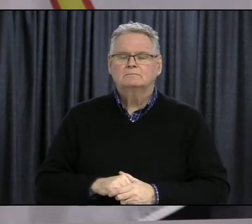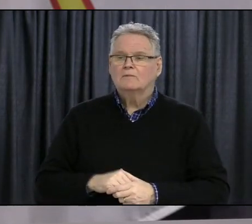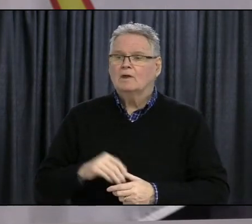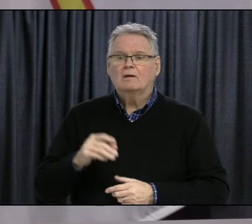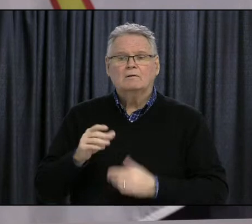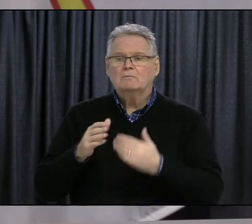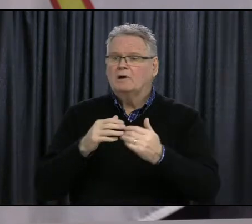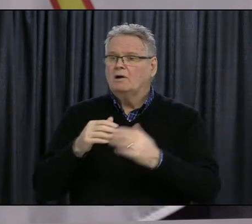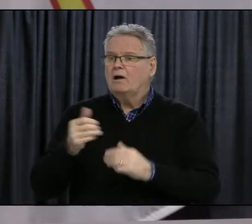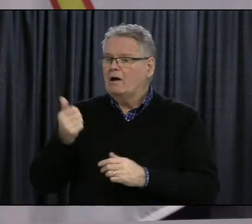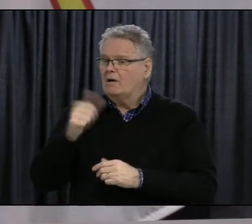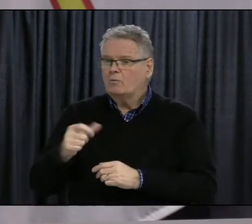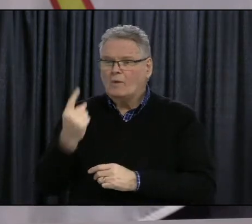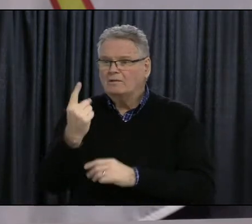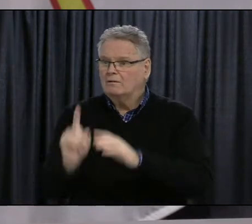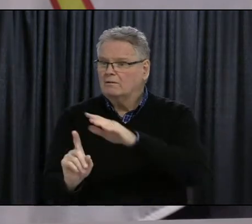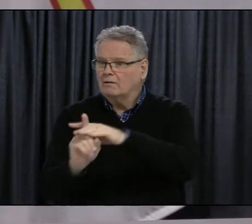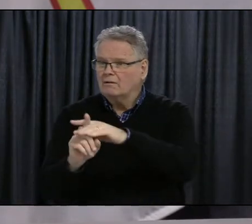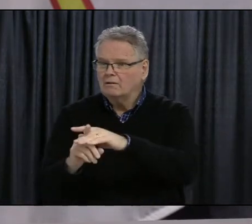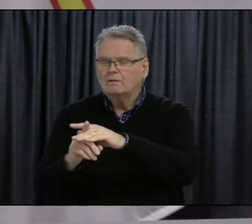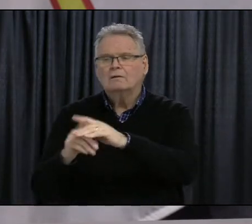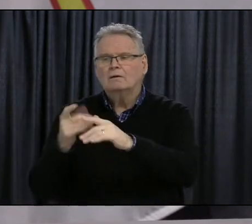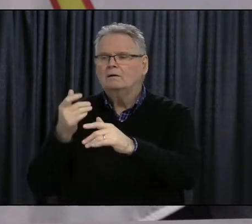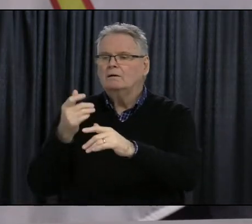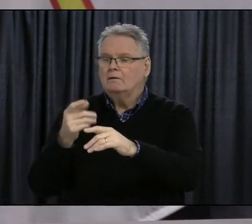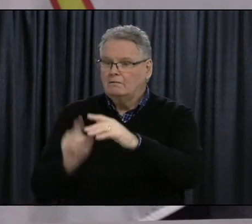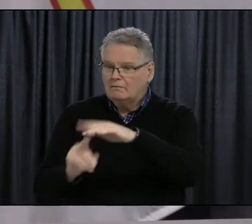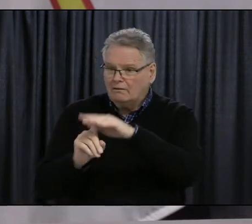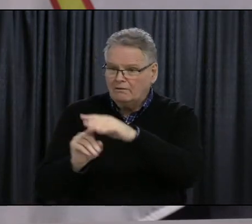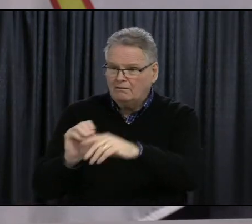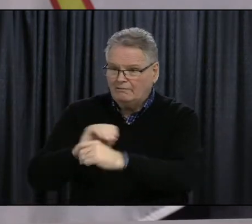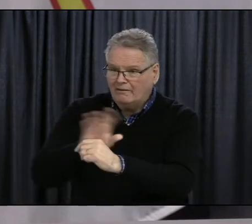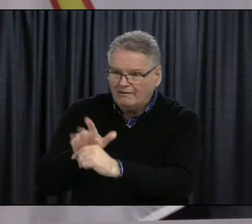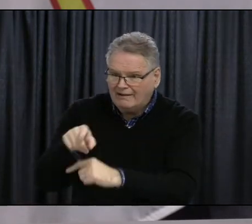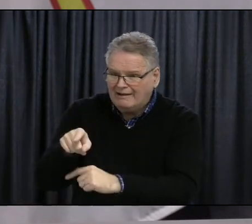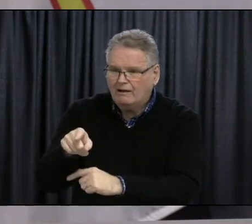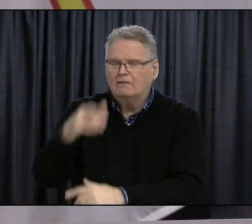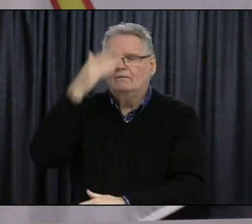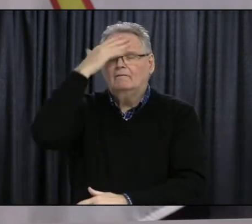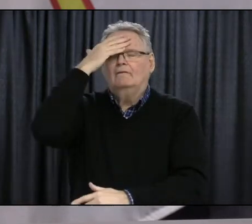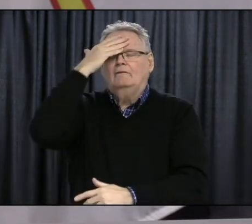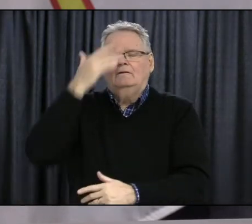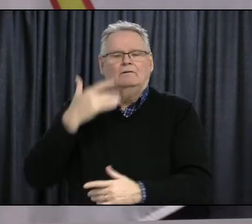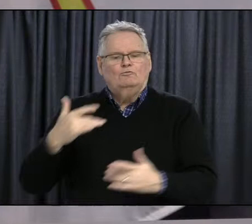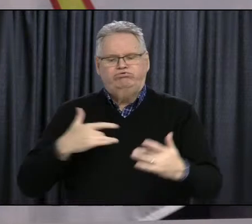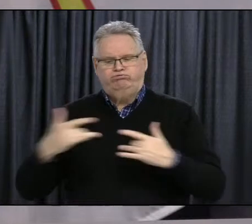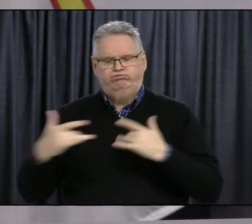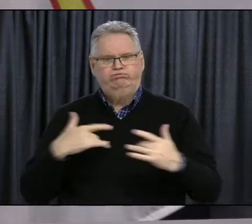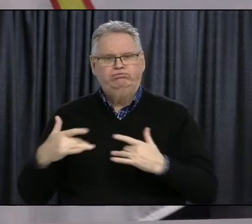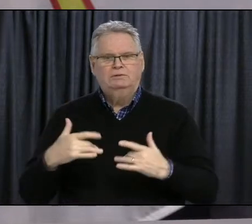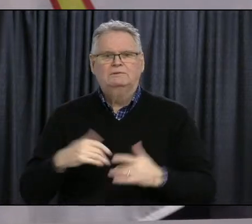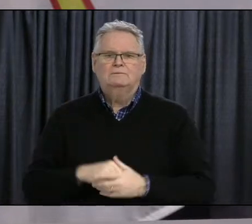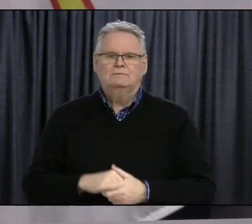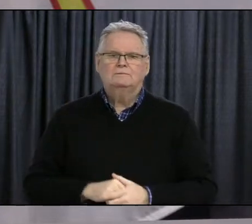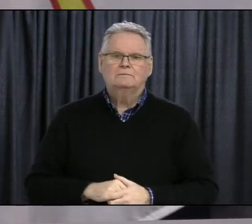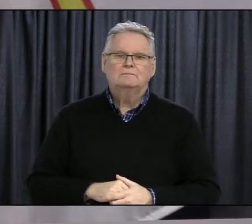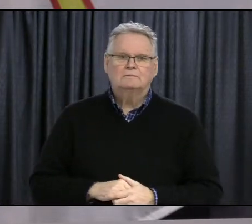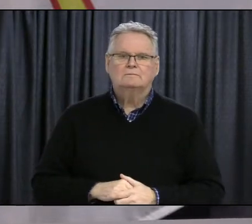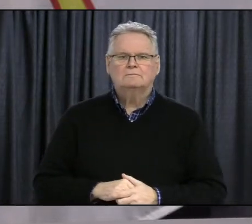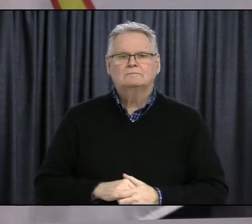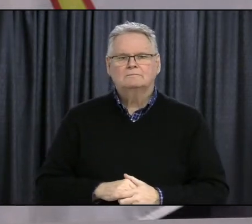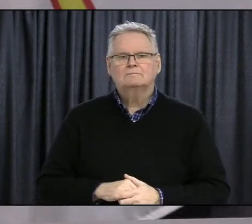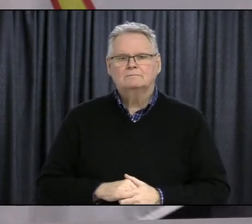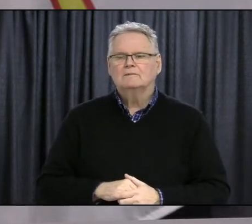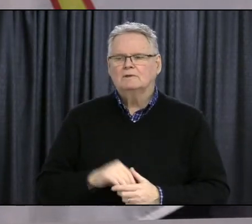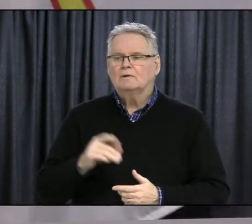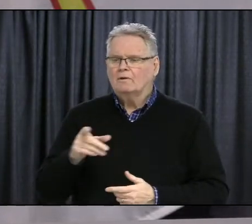canary in the coal mine, right, of wider community spread, which we want to, if it is there, we need to find it,